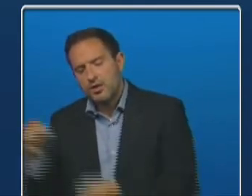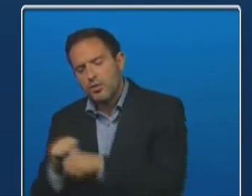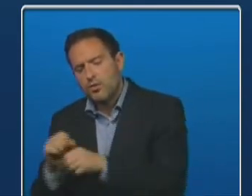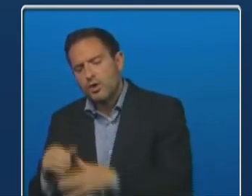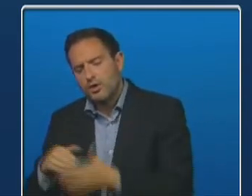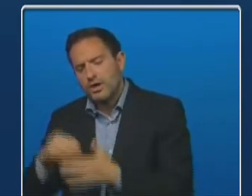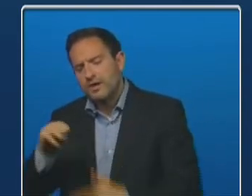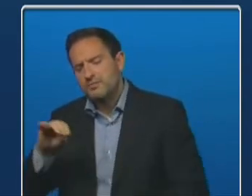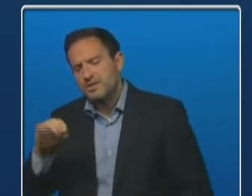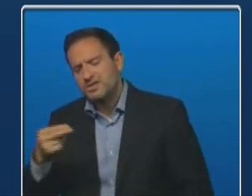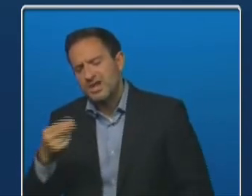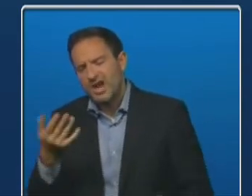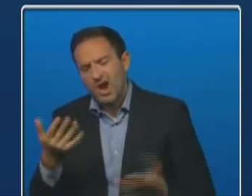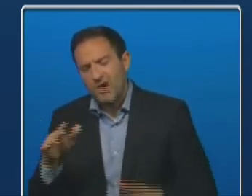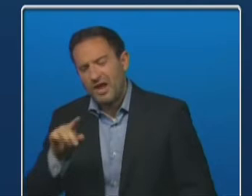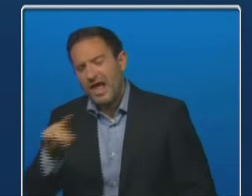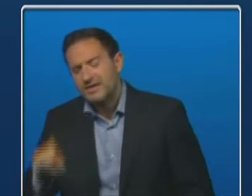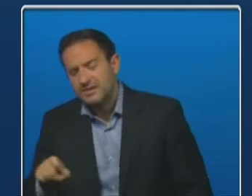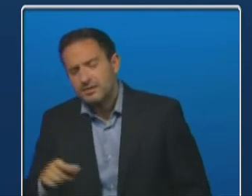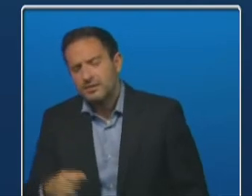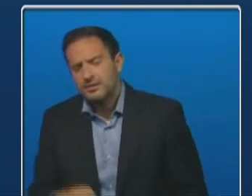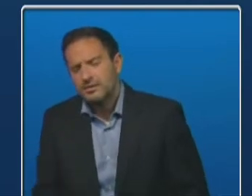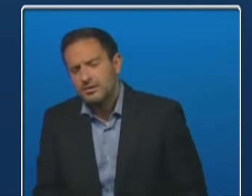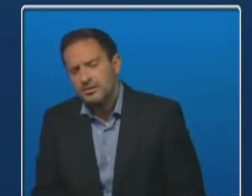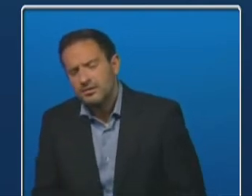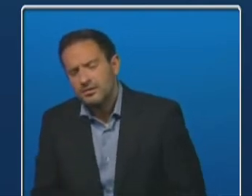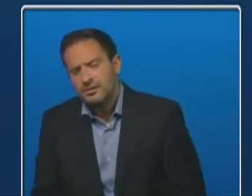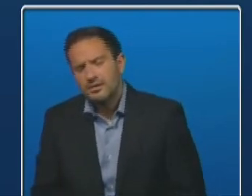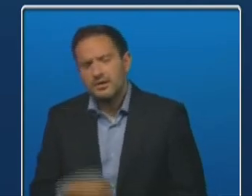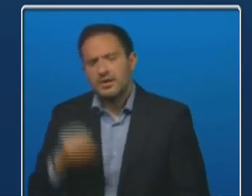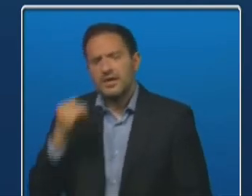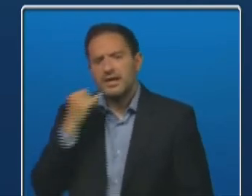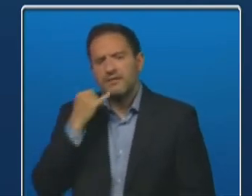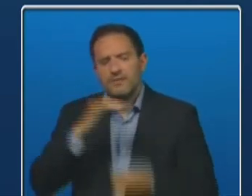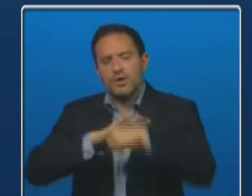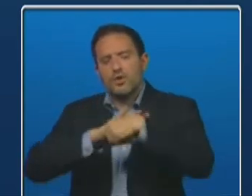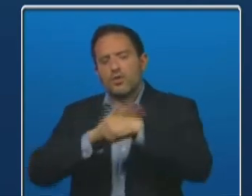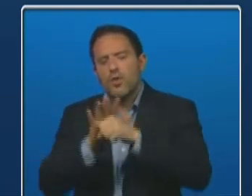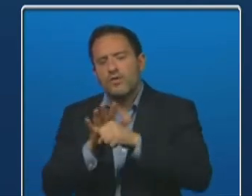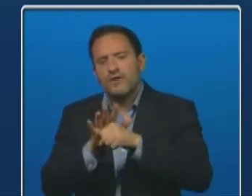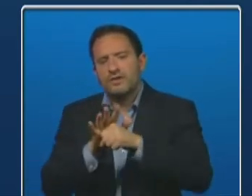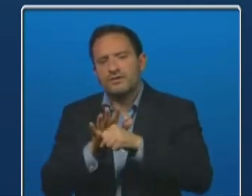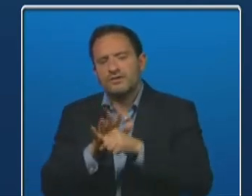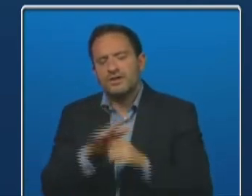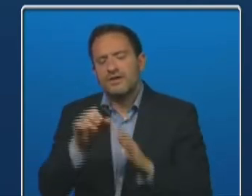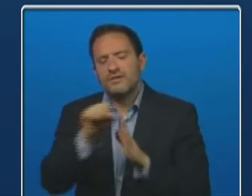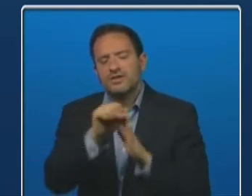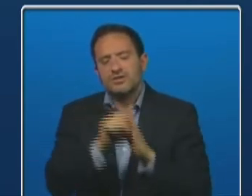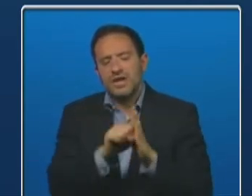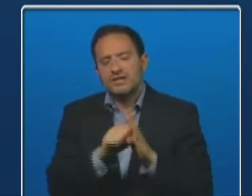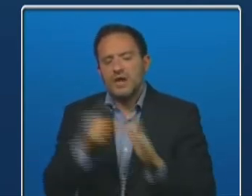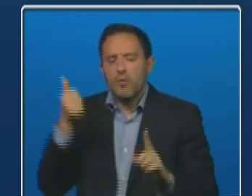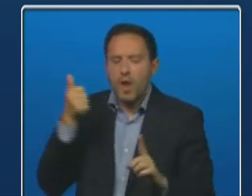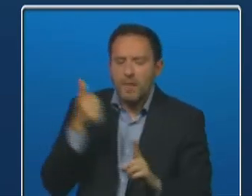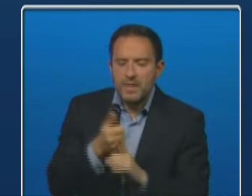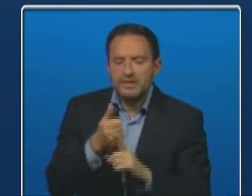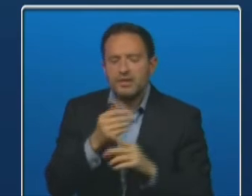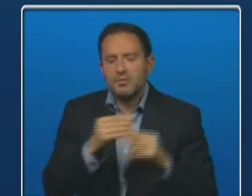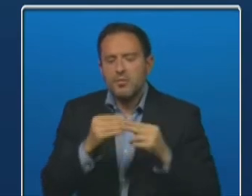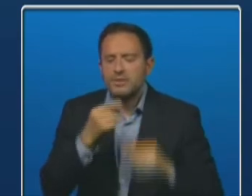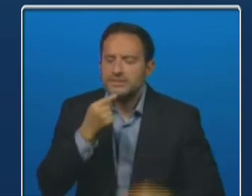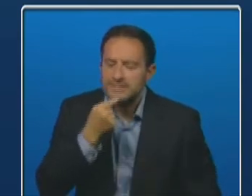So I guess I'll also ask if the coronavirus, states that were impacted more